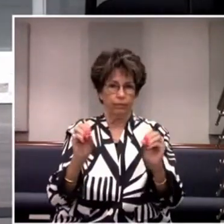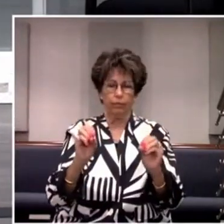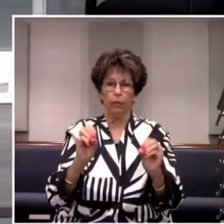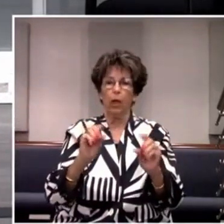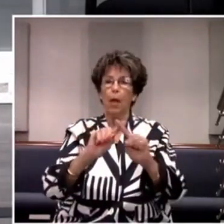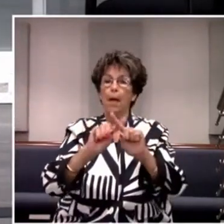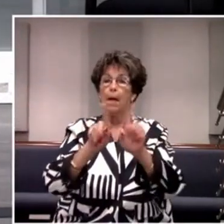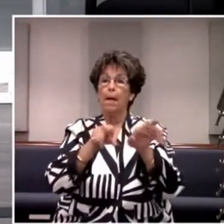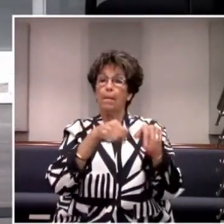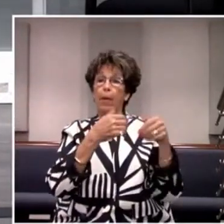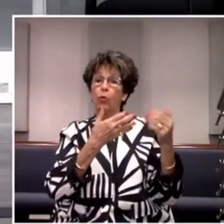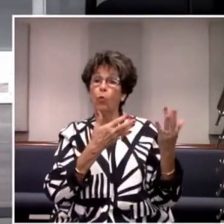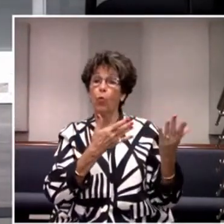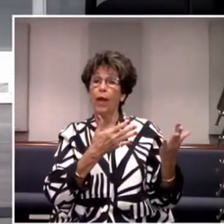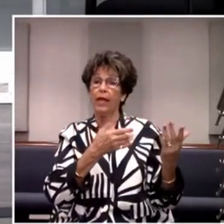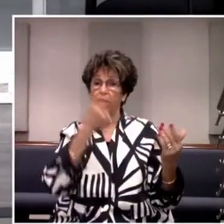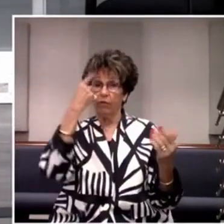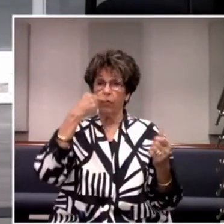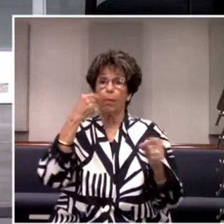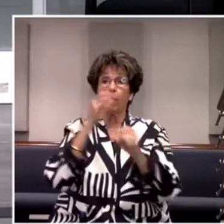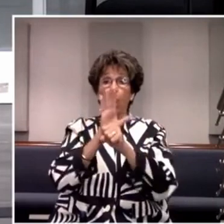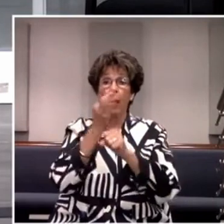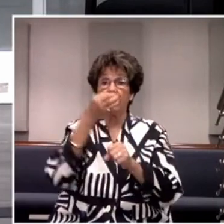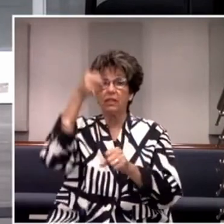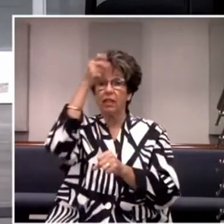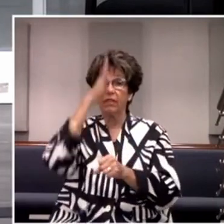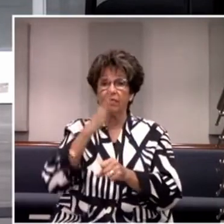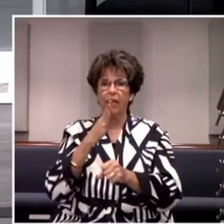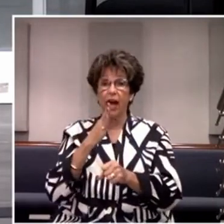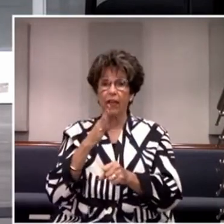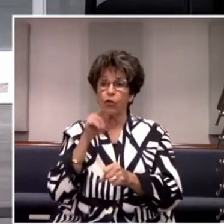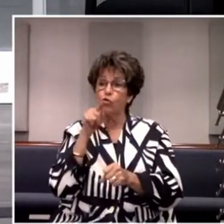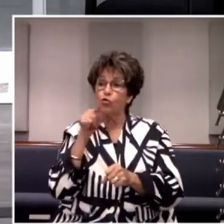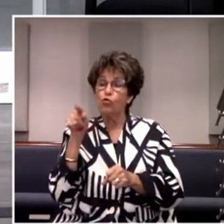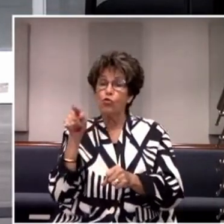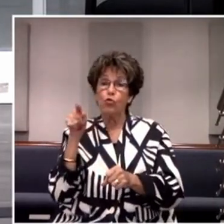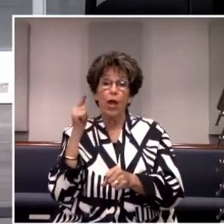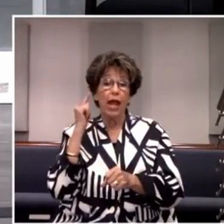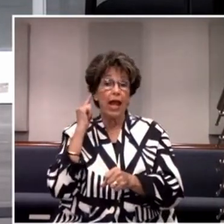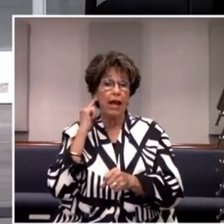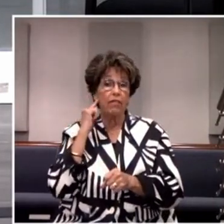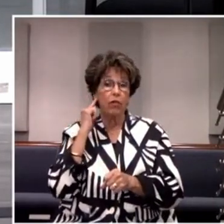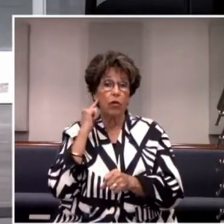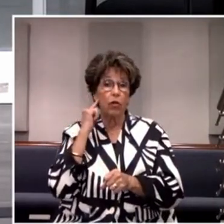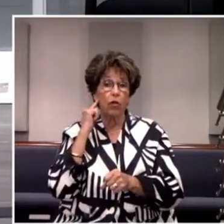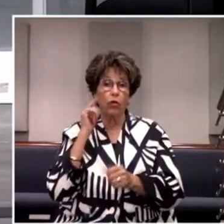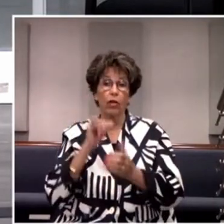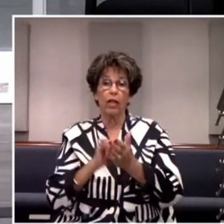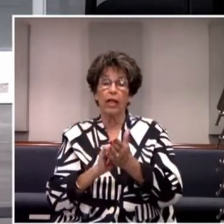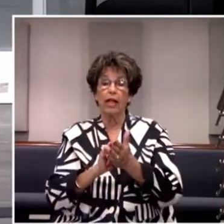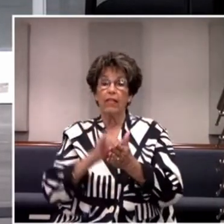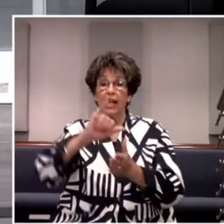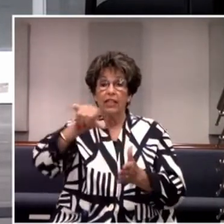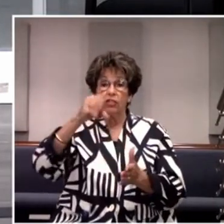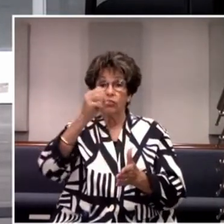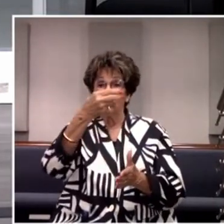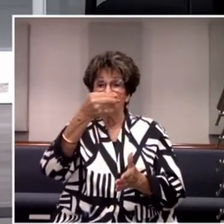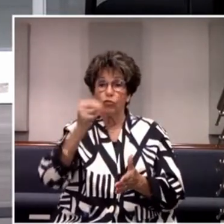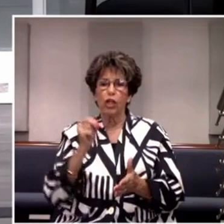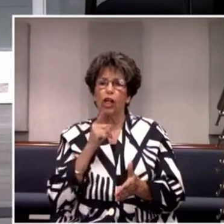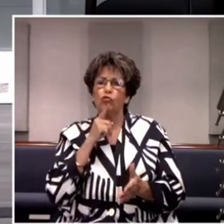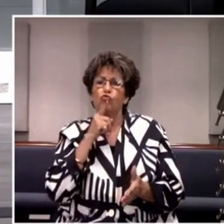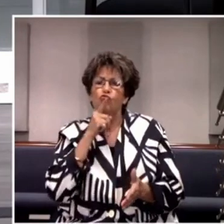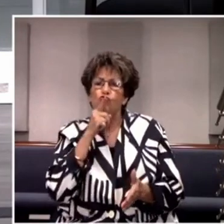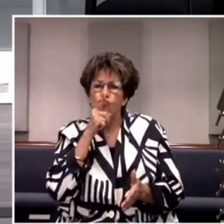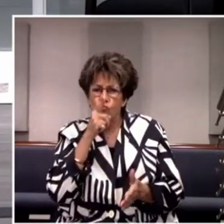Father, which saith he, ye have heard of me, for John truly baptized with